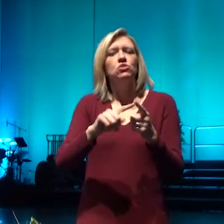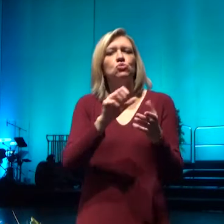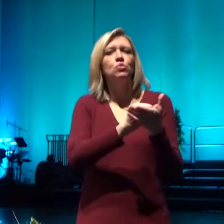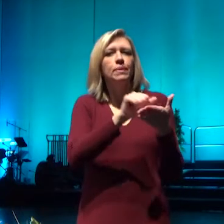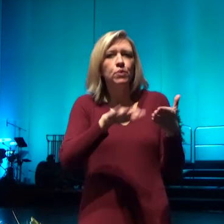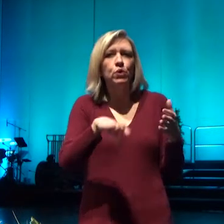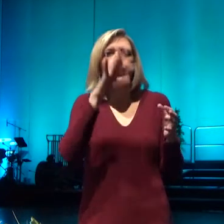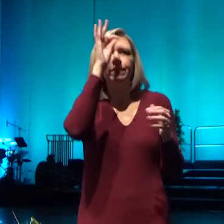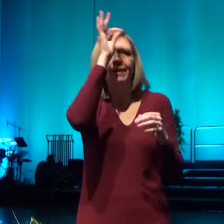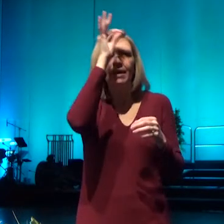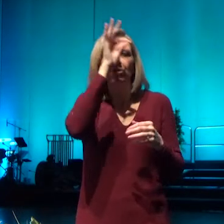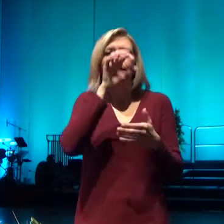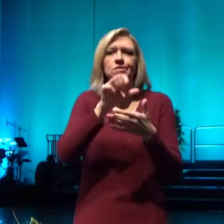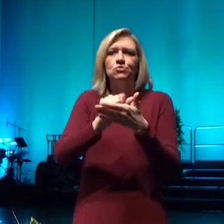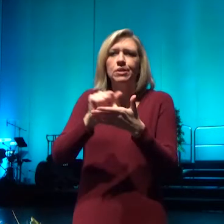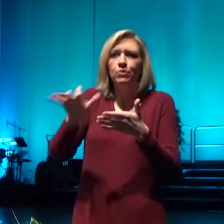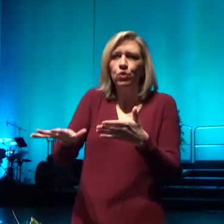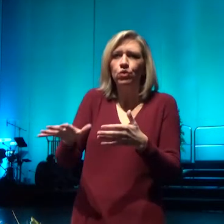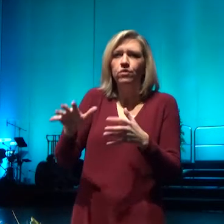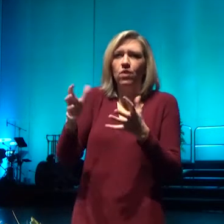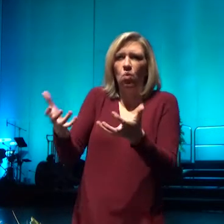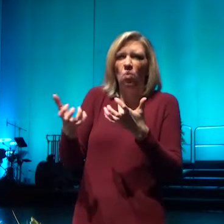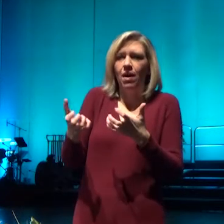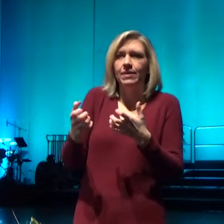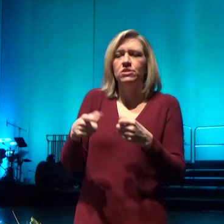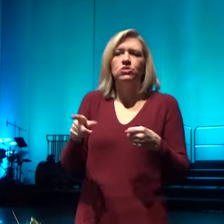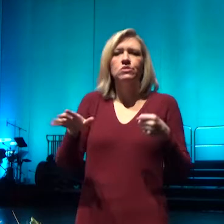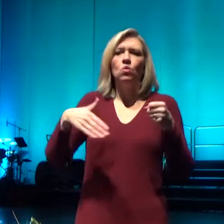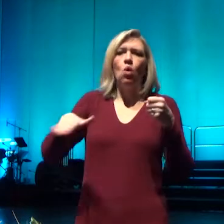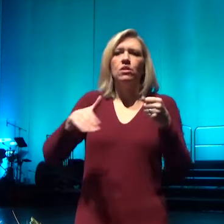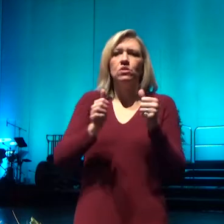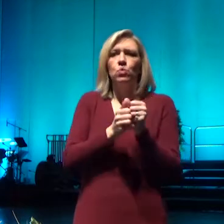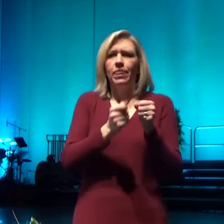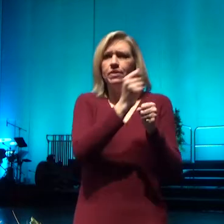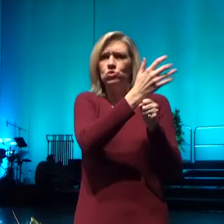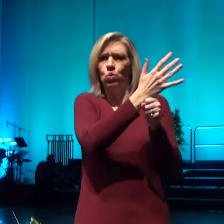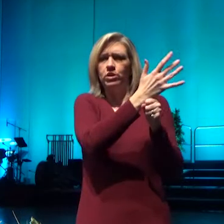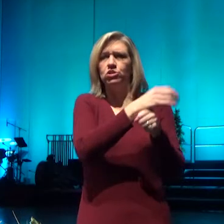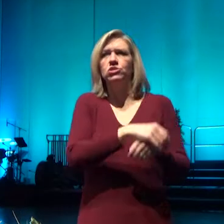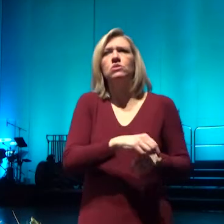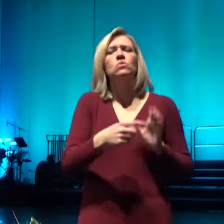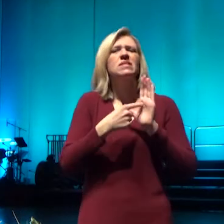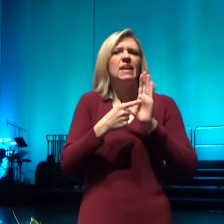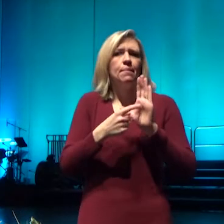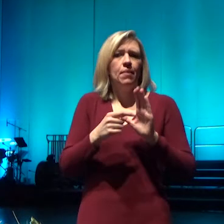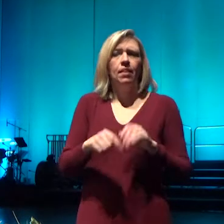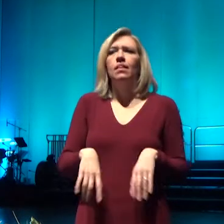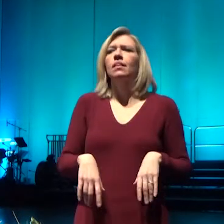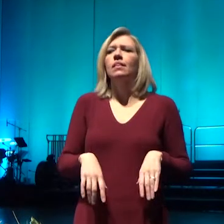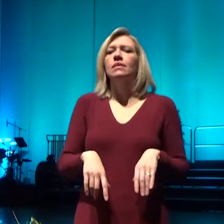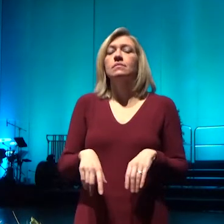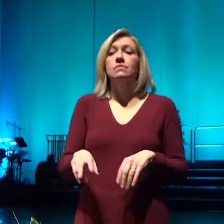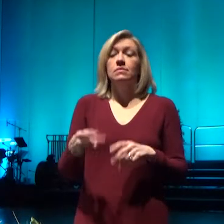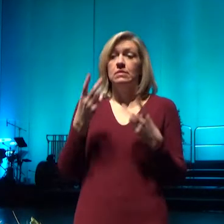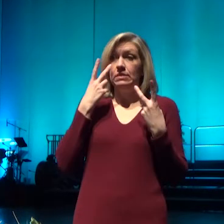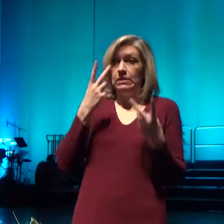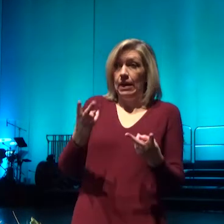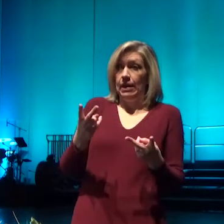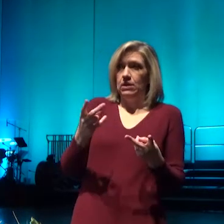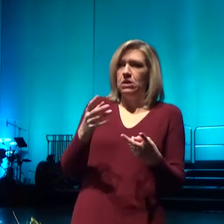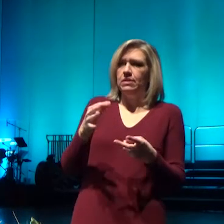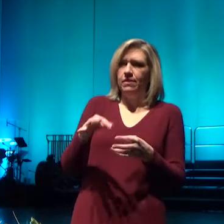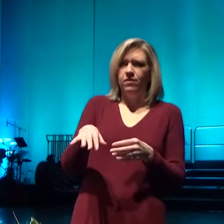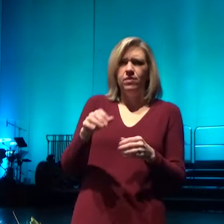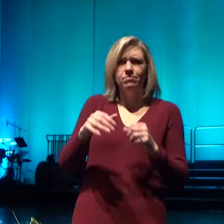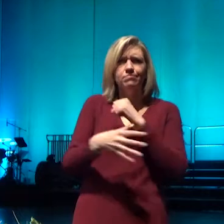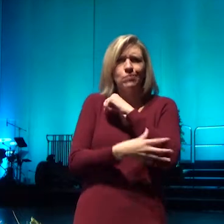remove want. And he walks around with this cool torch, and here's just an example of a scene. The sight of these poor revelers appeared to interest